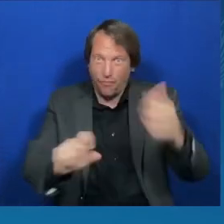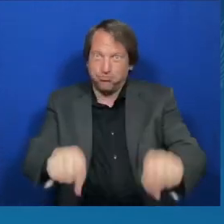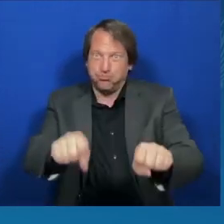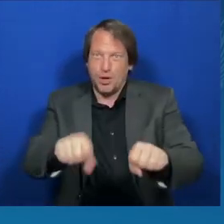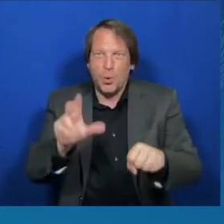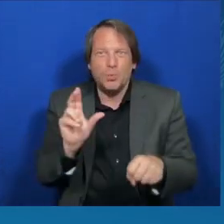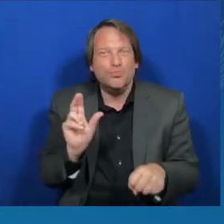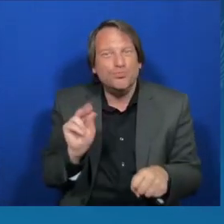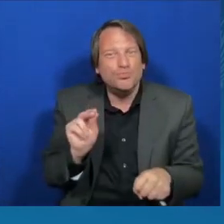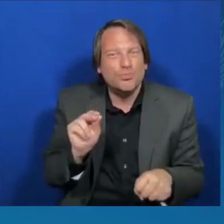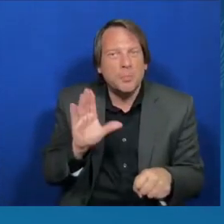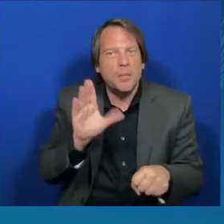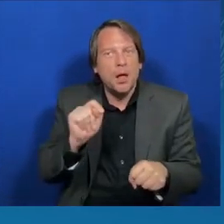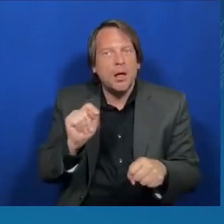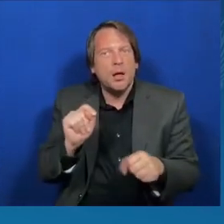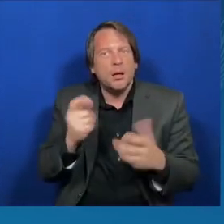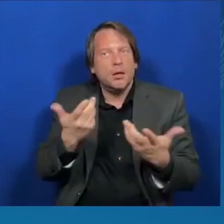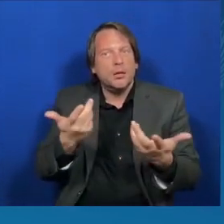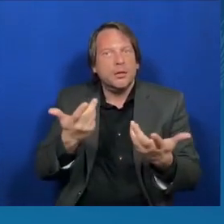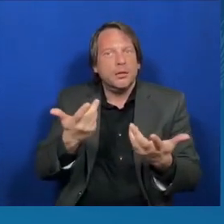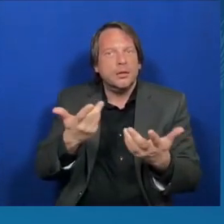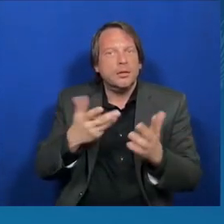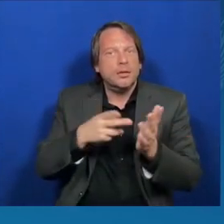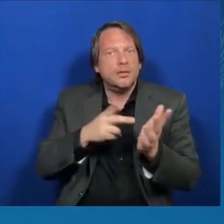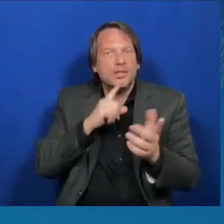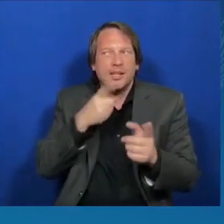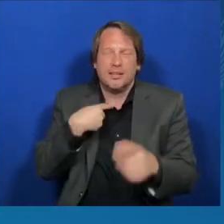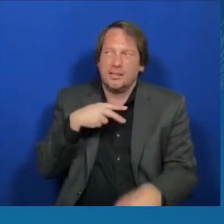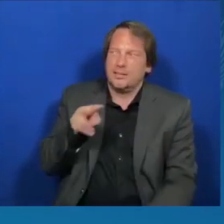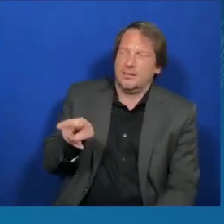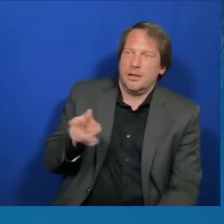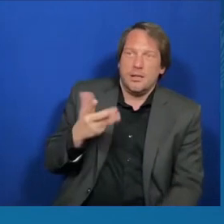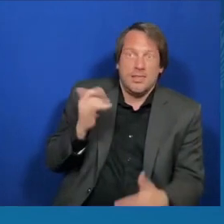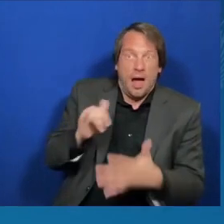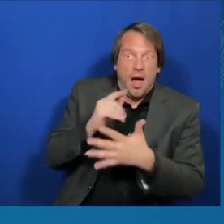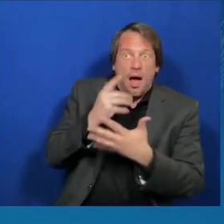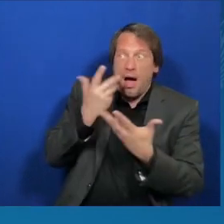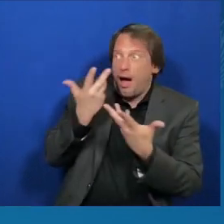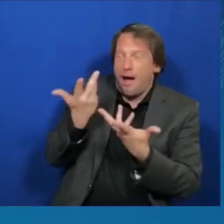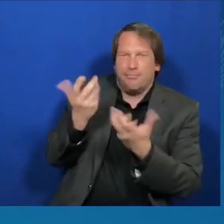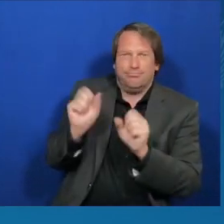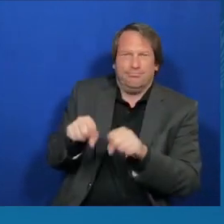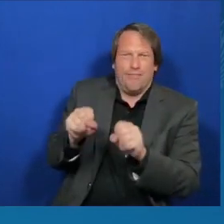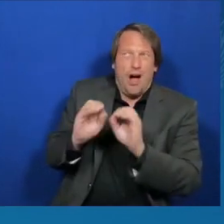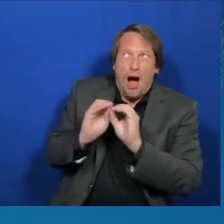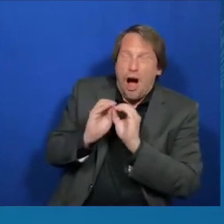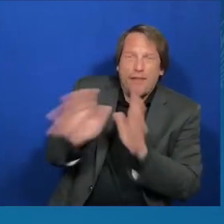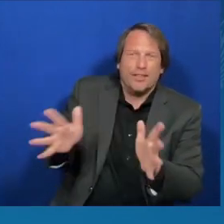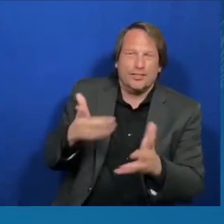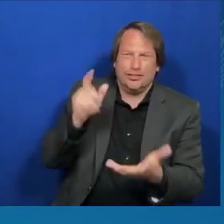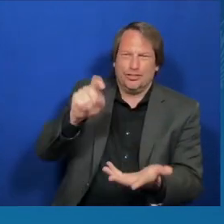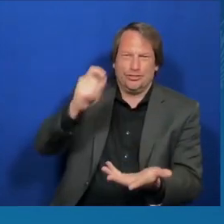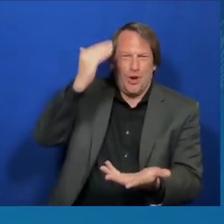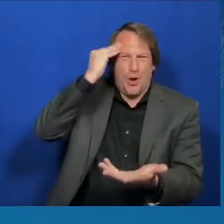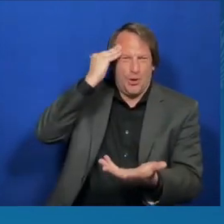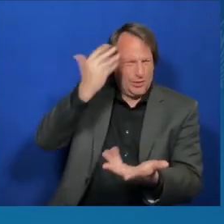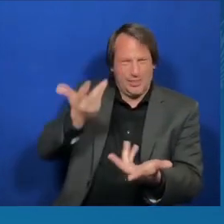And one of the points, again, that I will emphasize about today is the red flag law as a tool that can help us